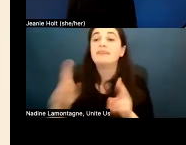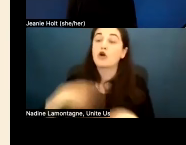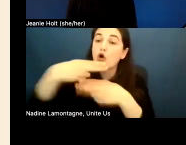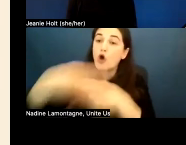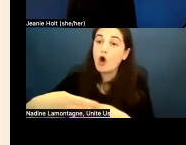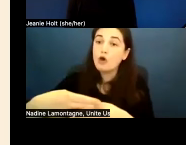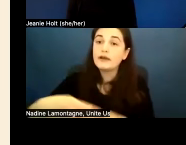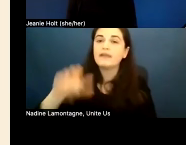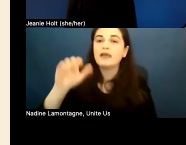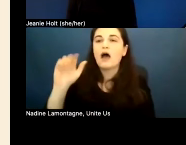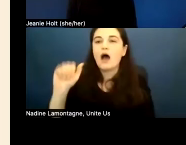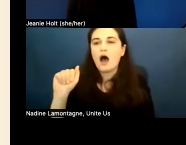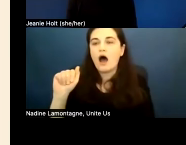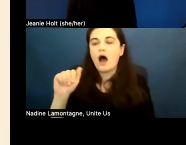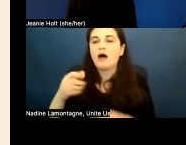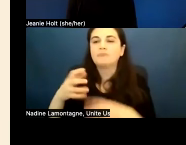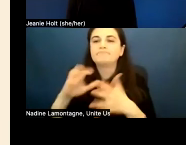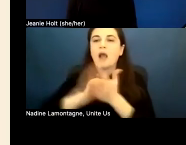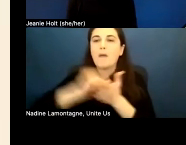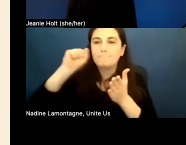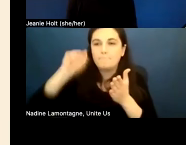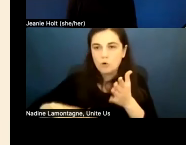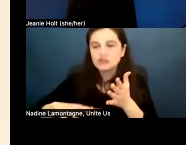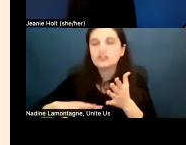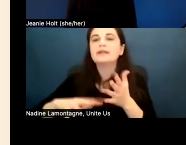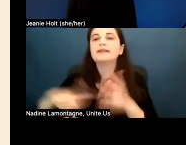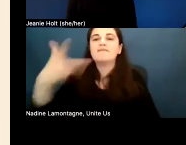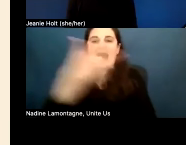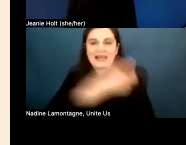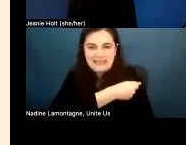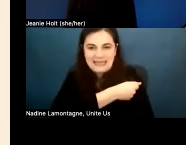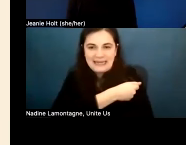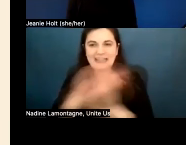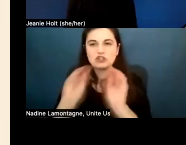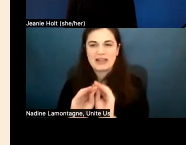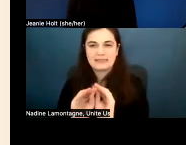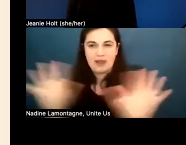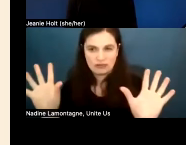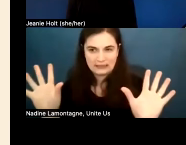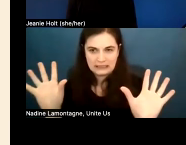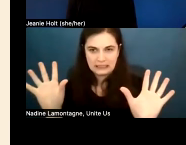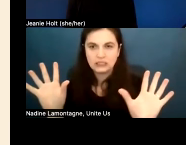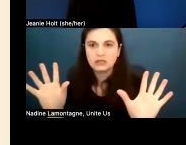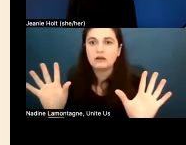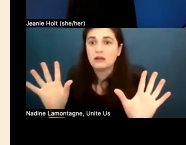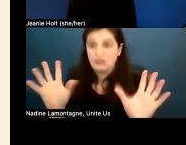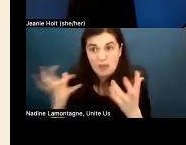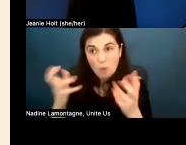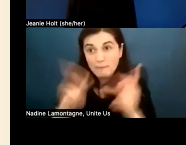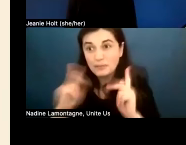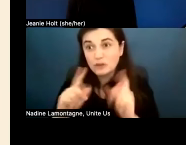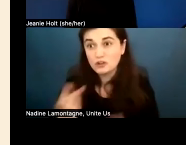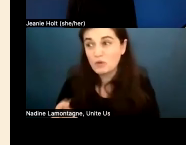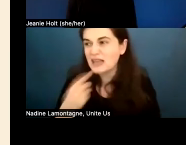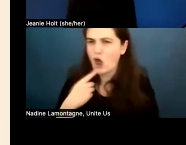vaccine transparency connection, in which they want folks to understand that they believe that vaccines are